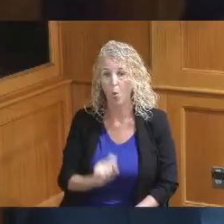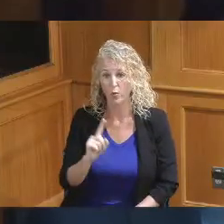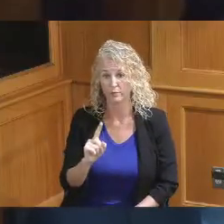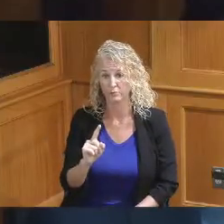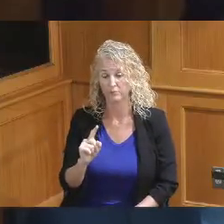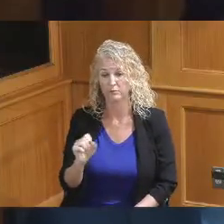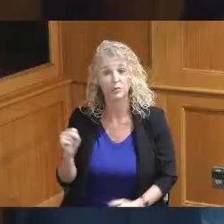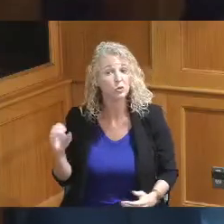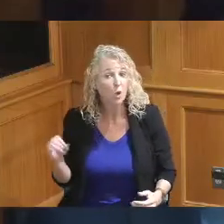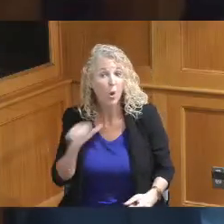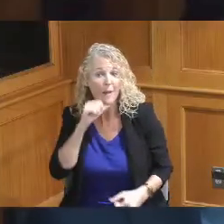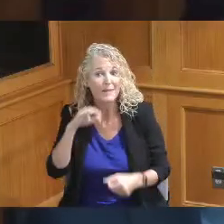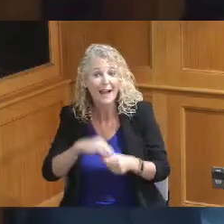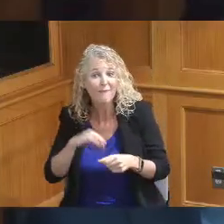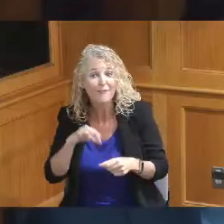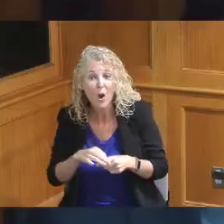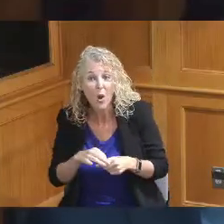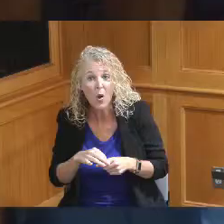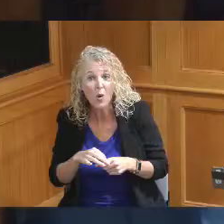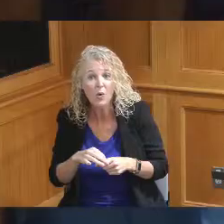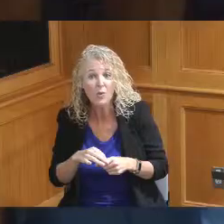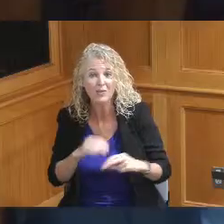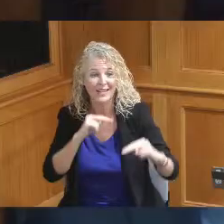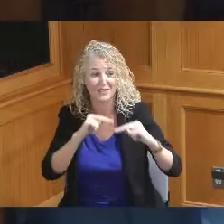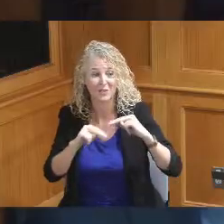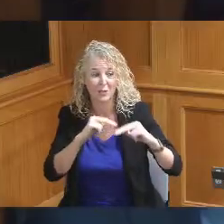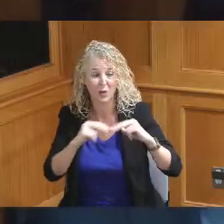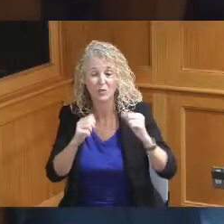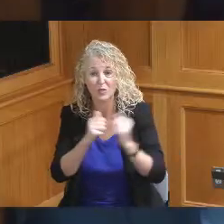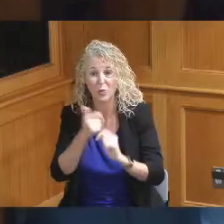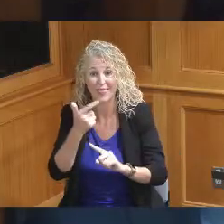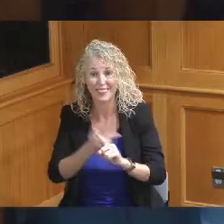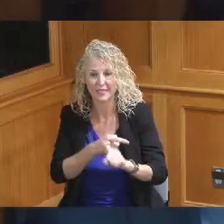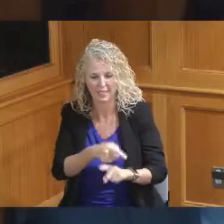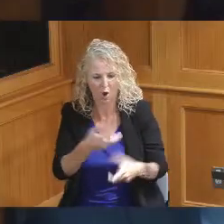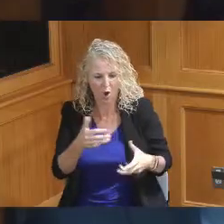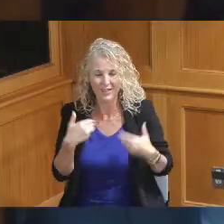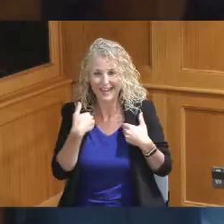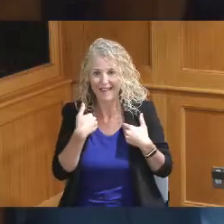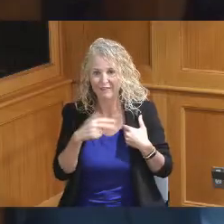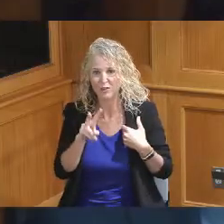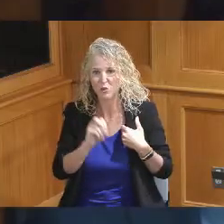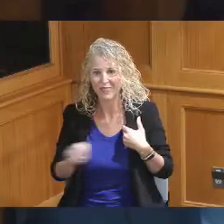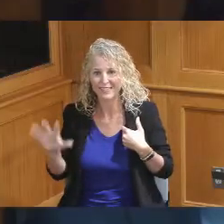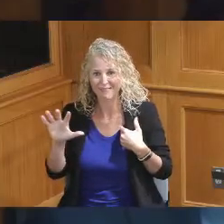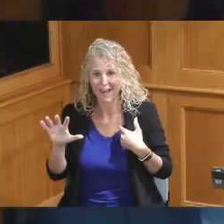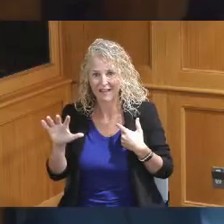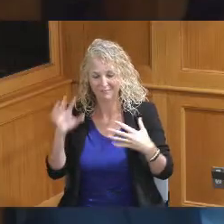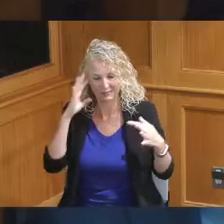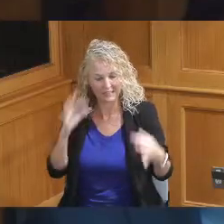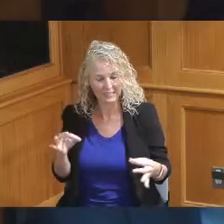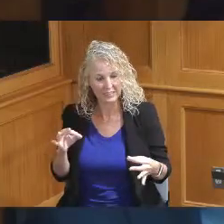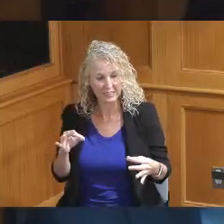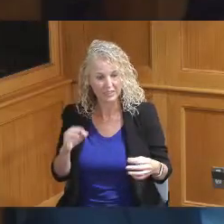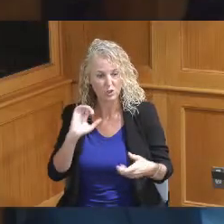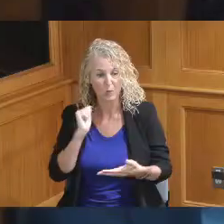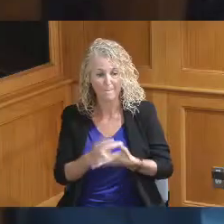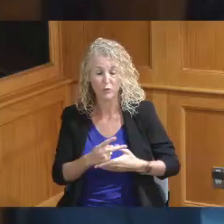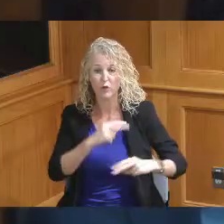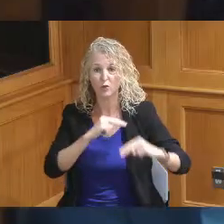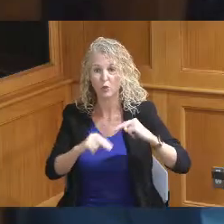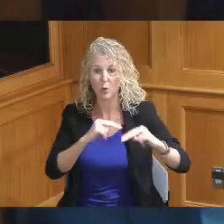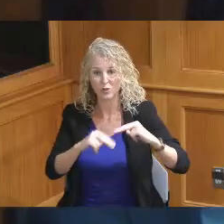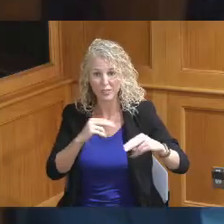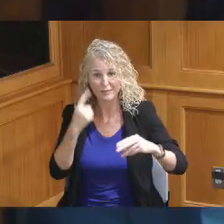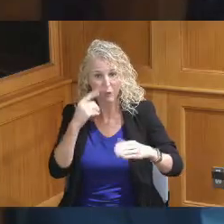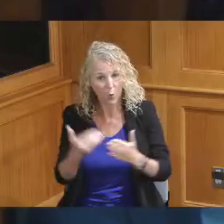not going to vote on letting them go negotiate a lease, which this says. Resolution authorizing negotiation